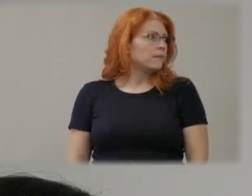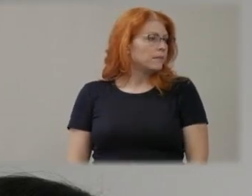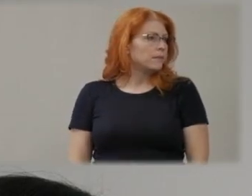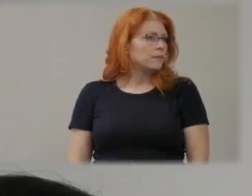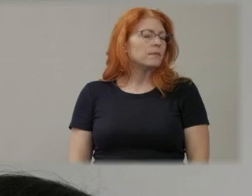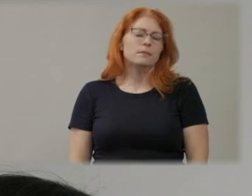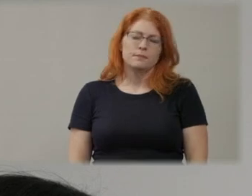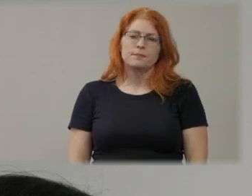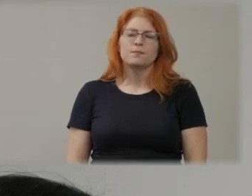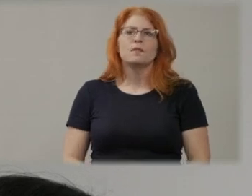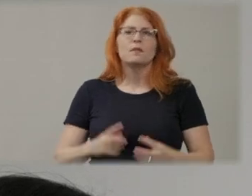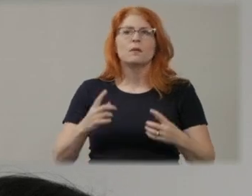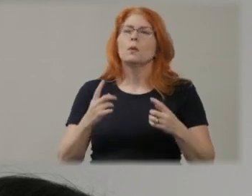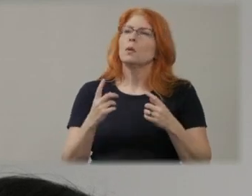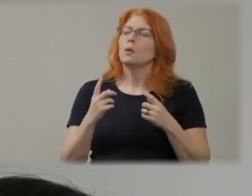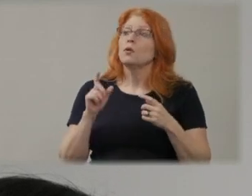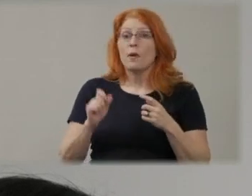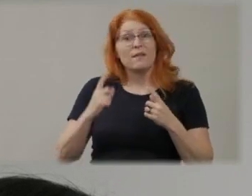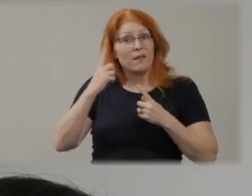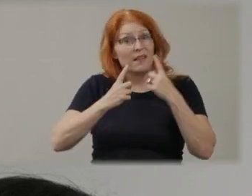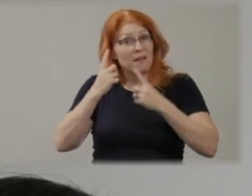You have to think about that.